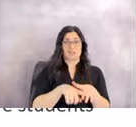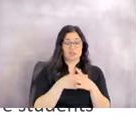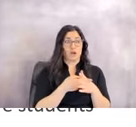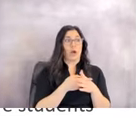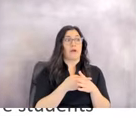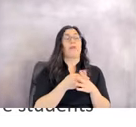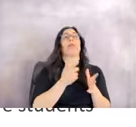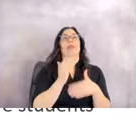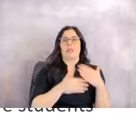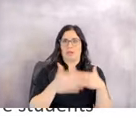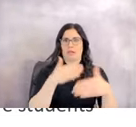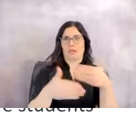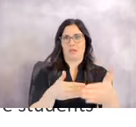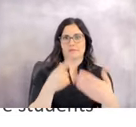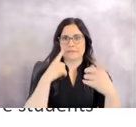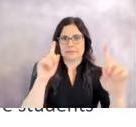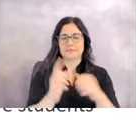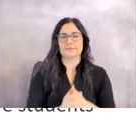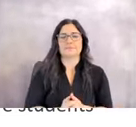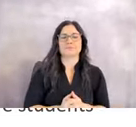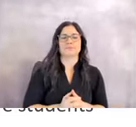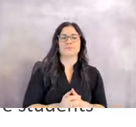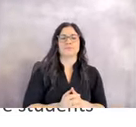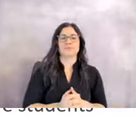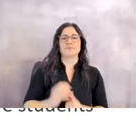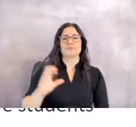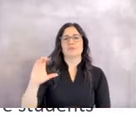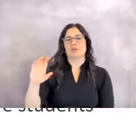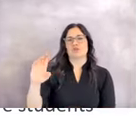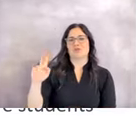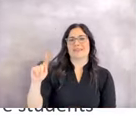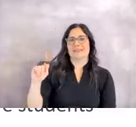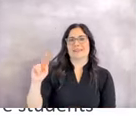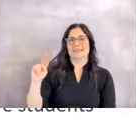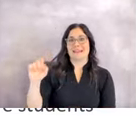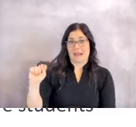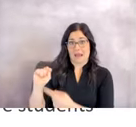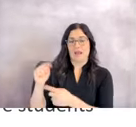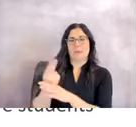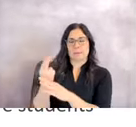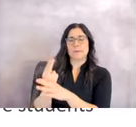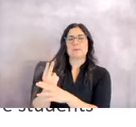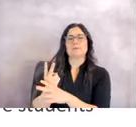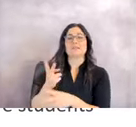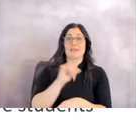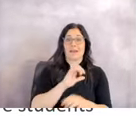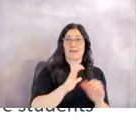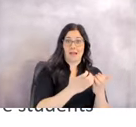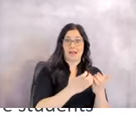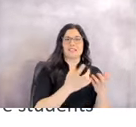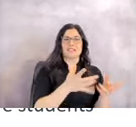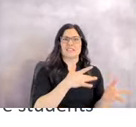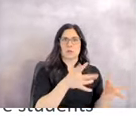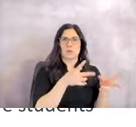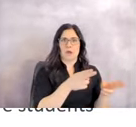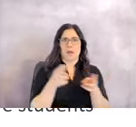them toward. So what I do, and in fact on CurriculumNet, it's really easy, is I cut and paste that class and how that class